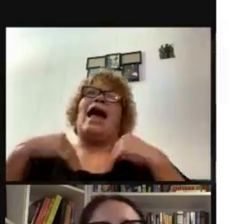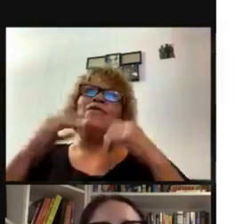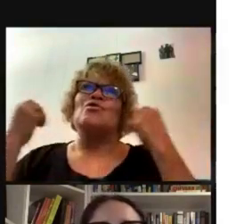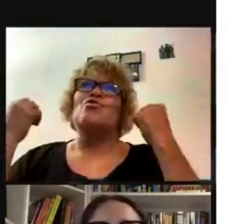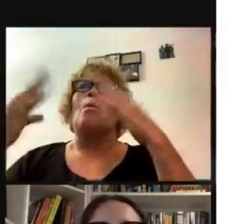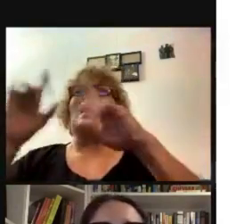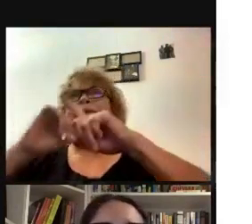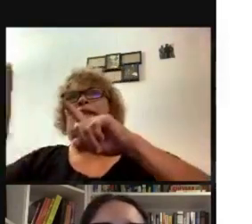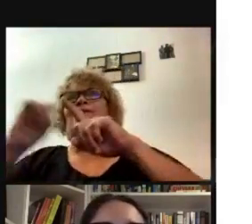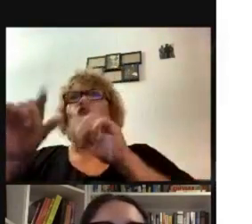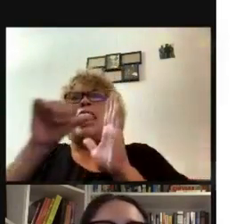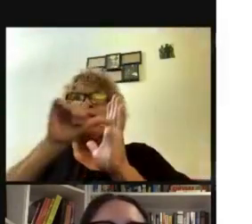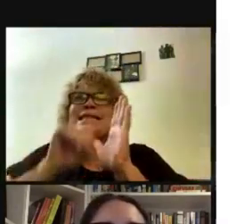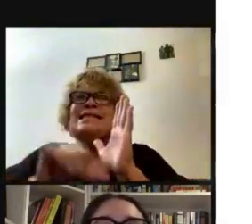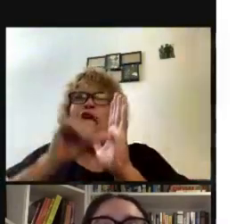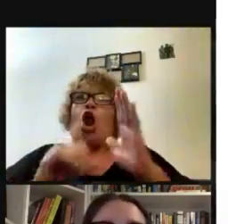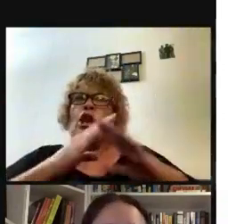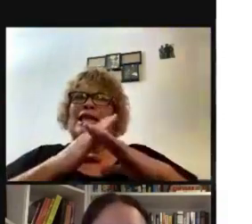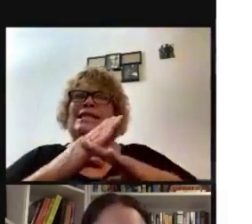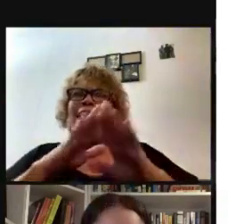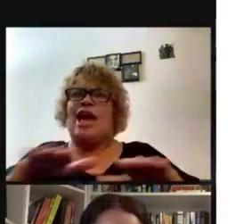sterilizations.